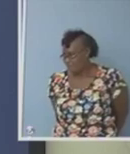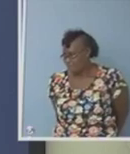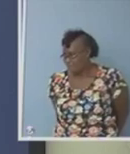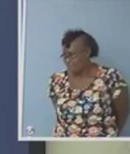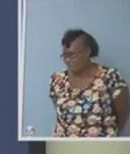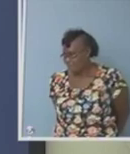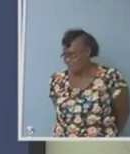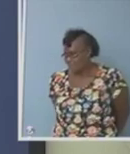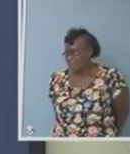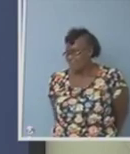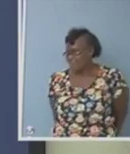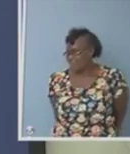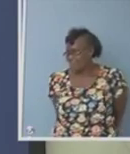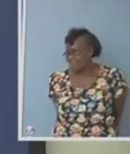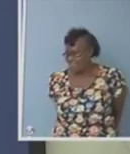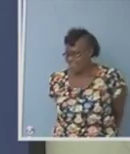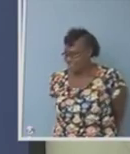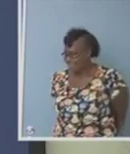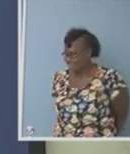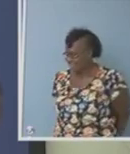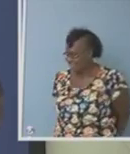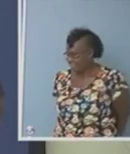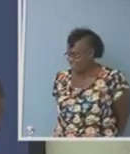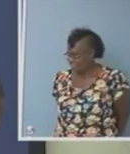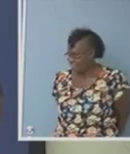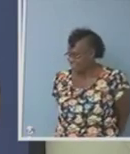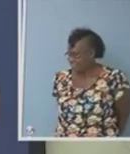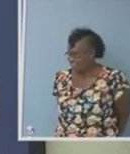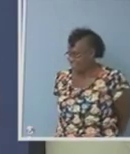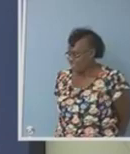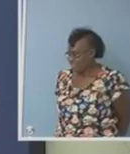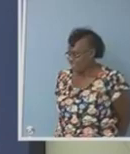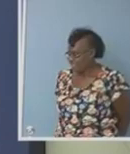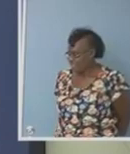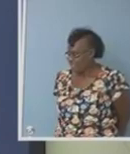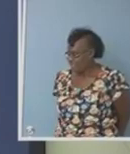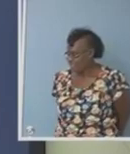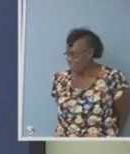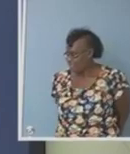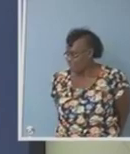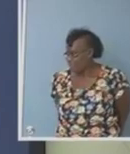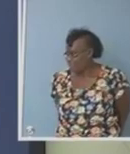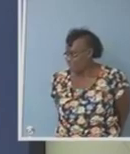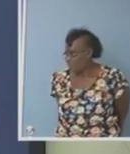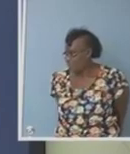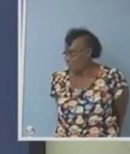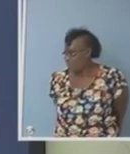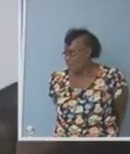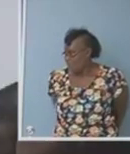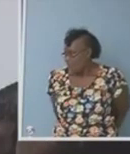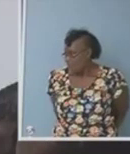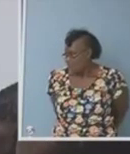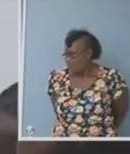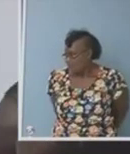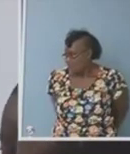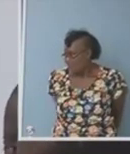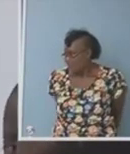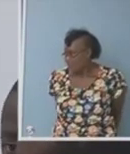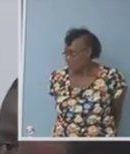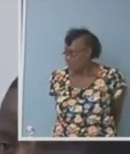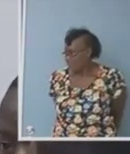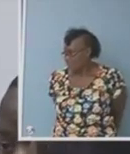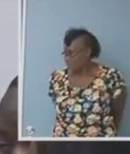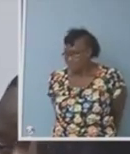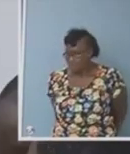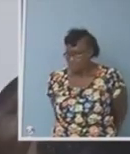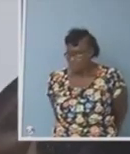the afternoon. Liz, before you continue, members of the media, we just have, just to ensure everyone has an opportunity, we just have Cassandra